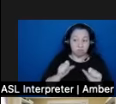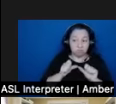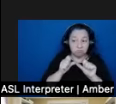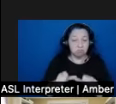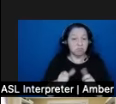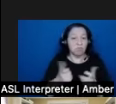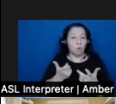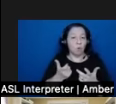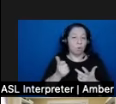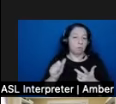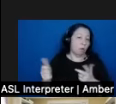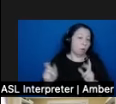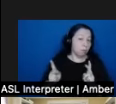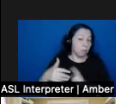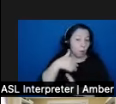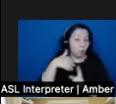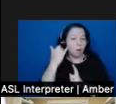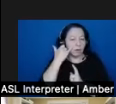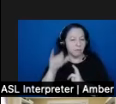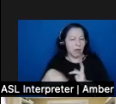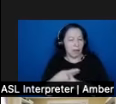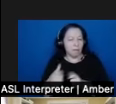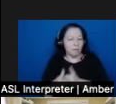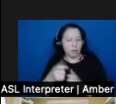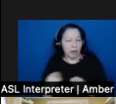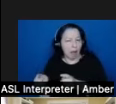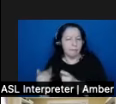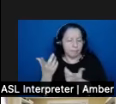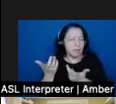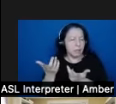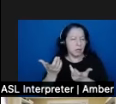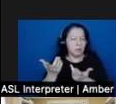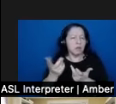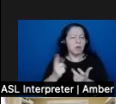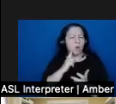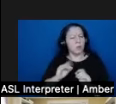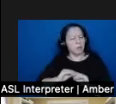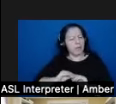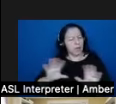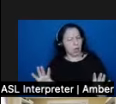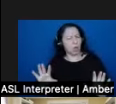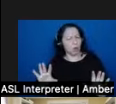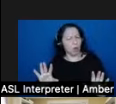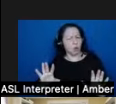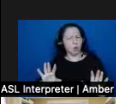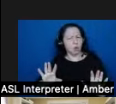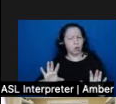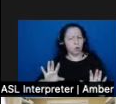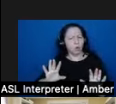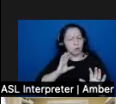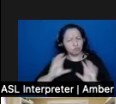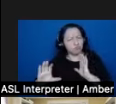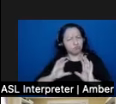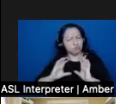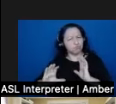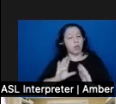others around them if there's those types of threats happening as well. And being really clear in that. But in your role, you know, being